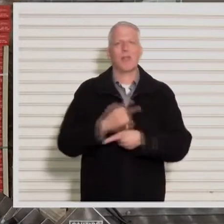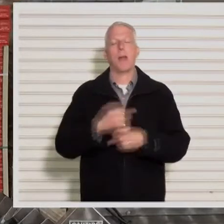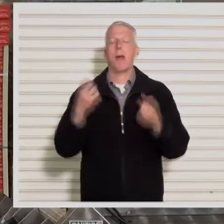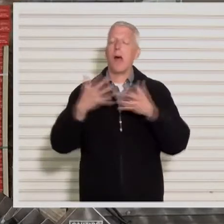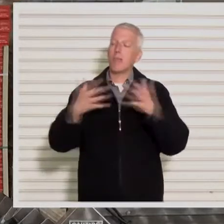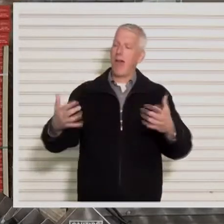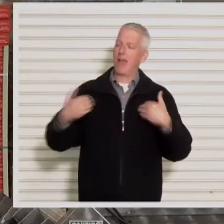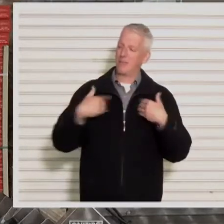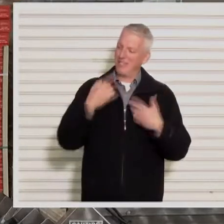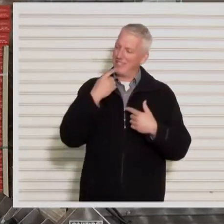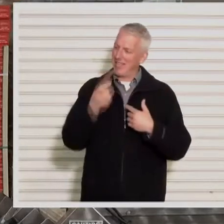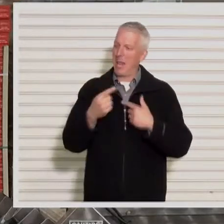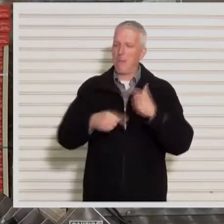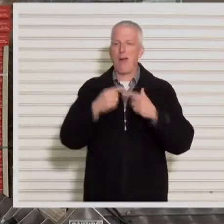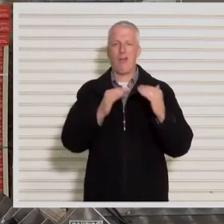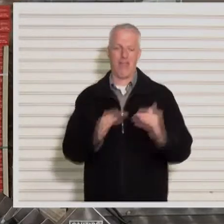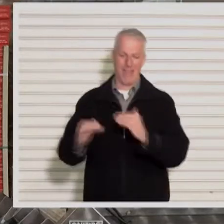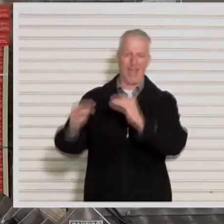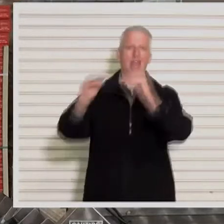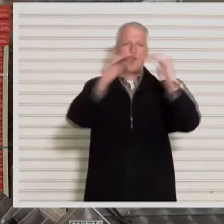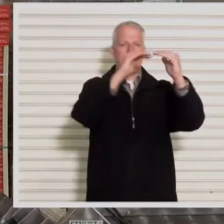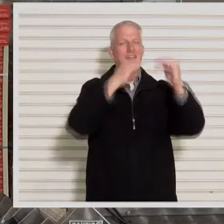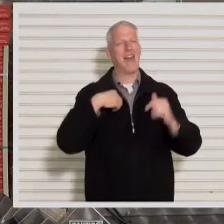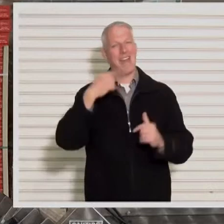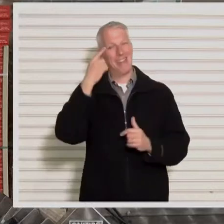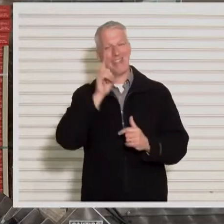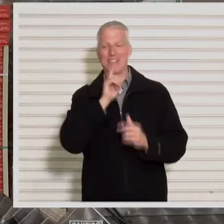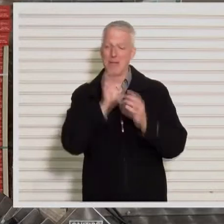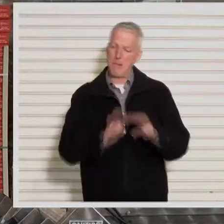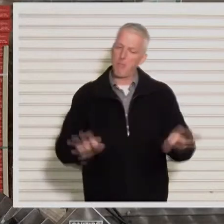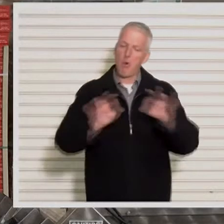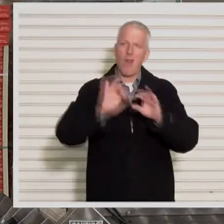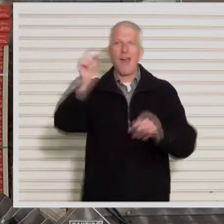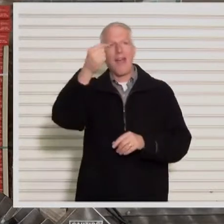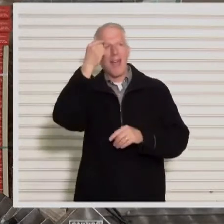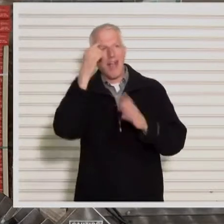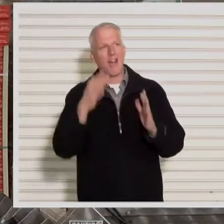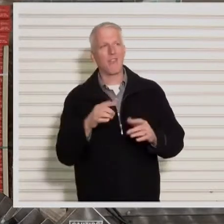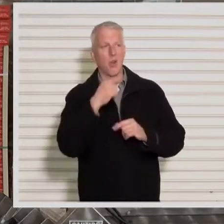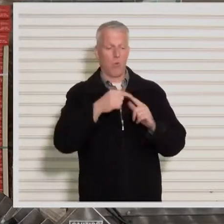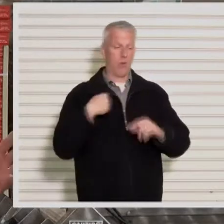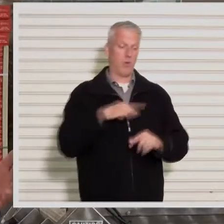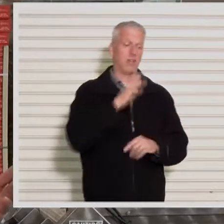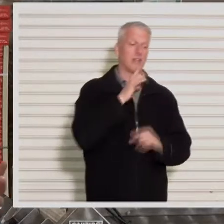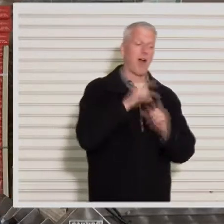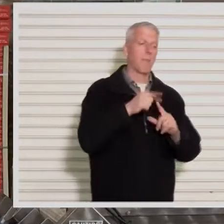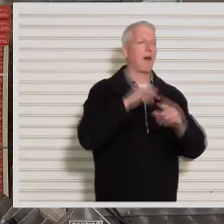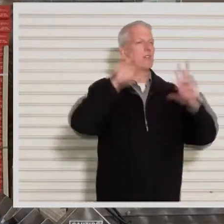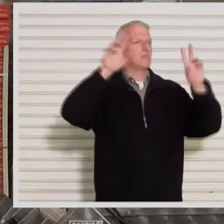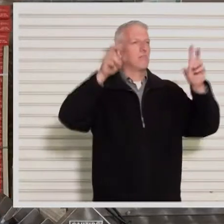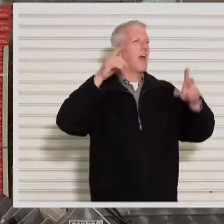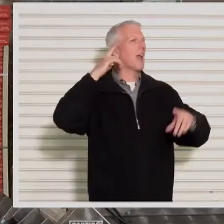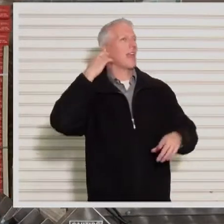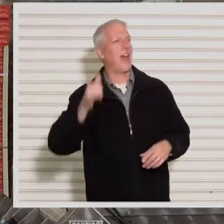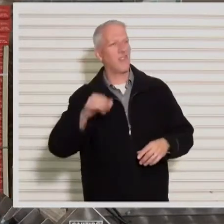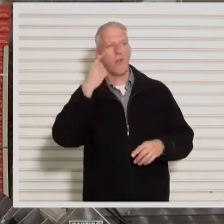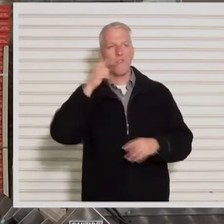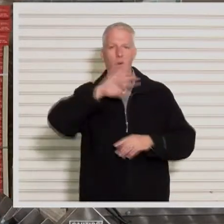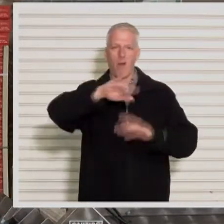said about equity, and I think that it's important, Governor, when we talk about a California for all, we